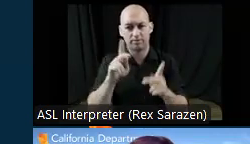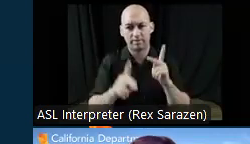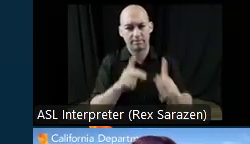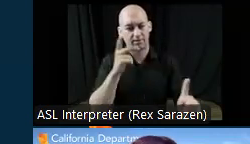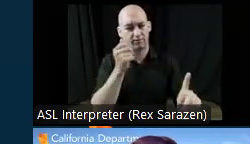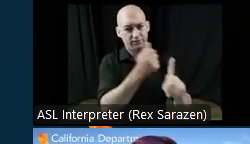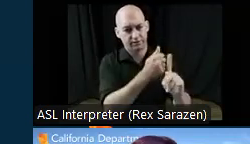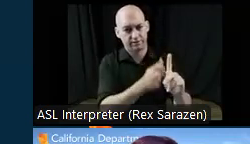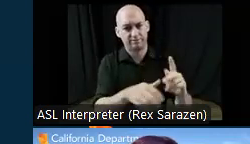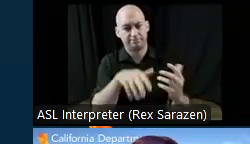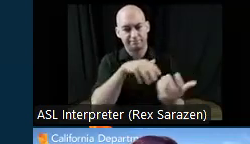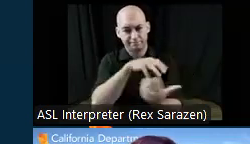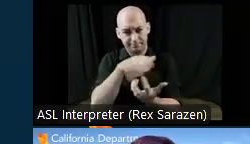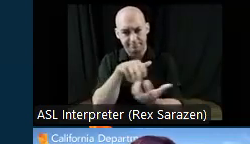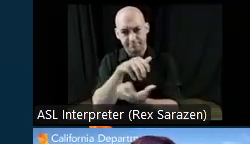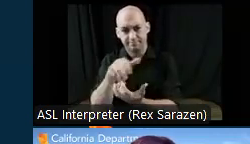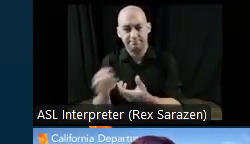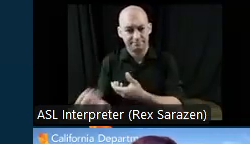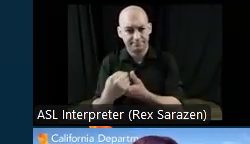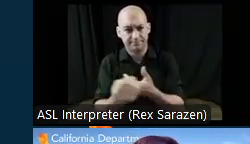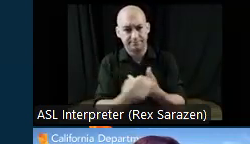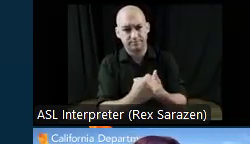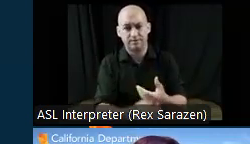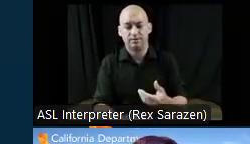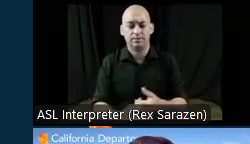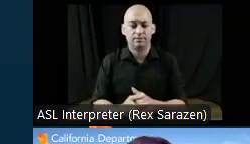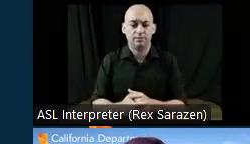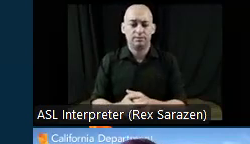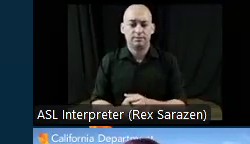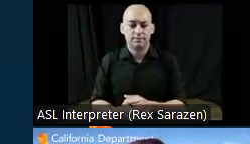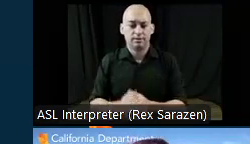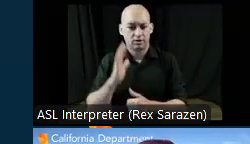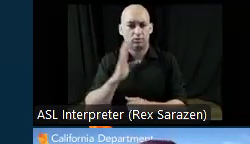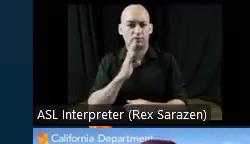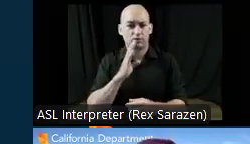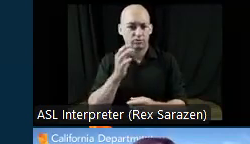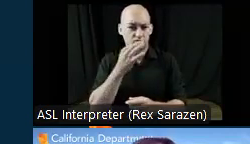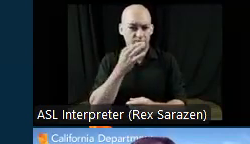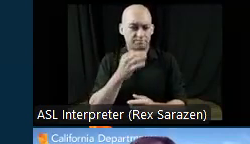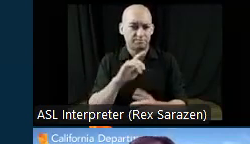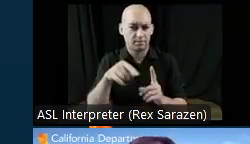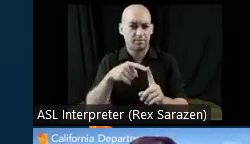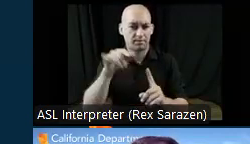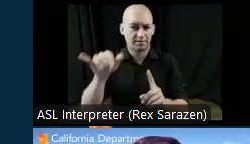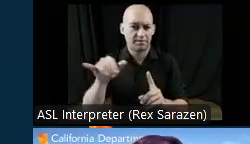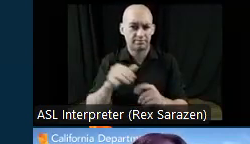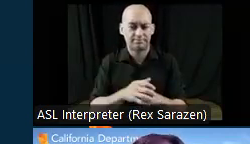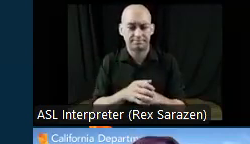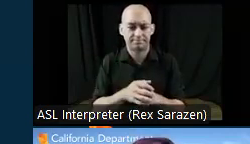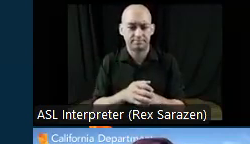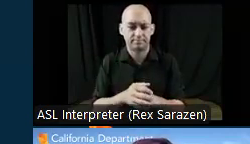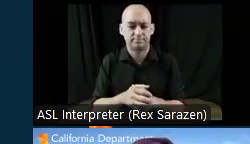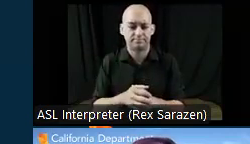stakeholder engagement endeavors, which I will speak about momentarily. Next slide, please. So having said all